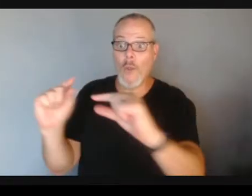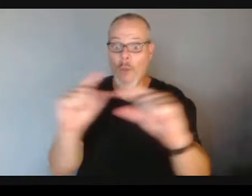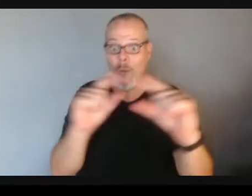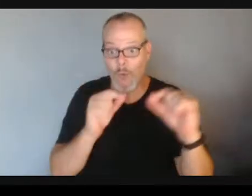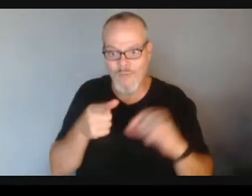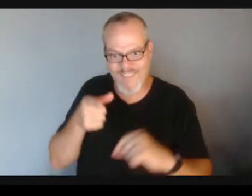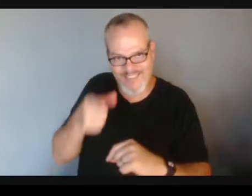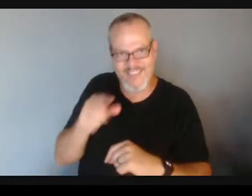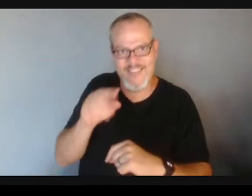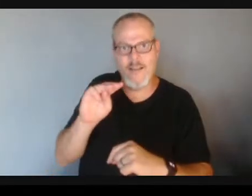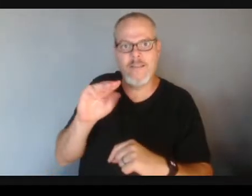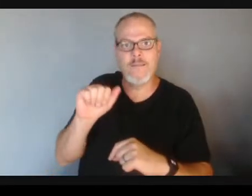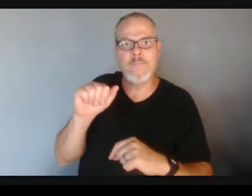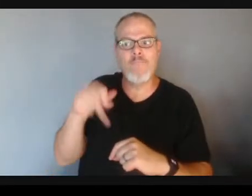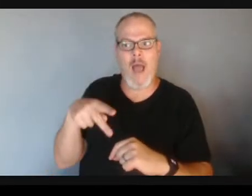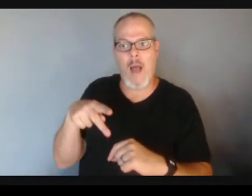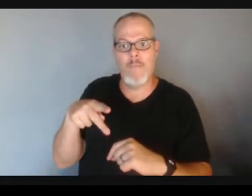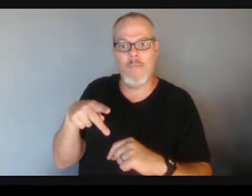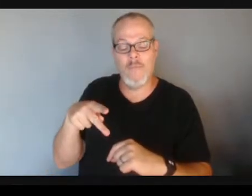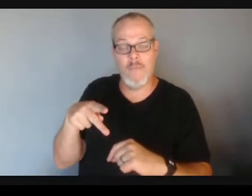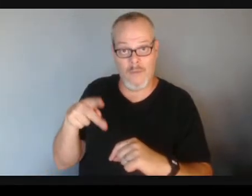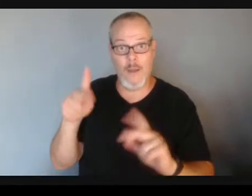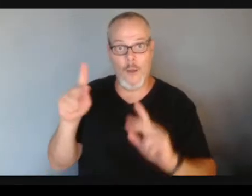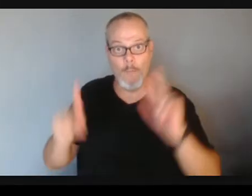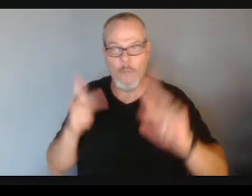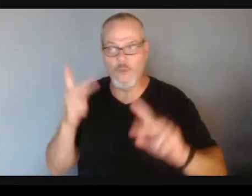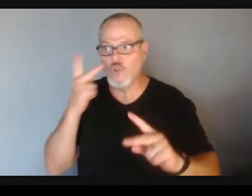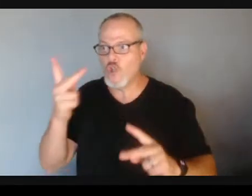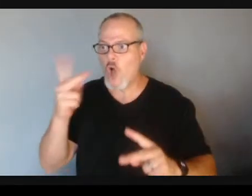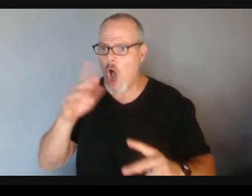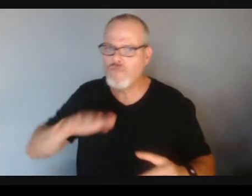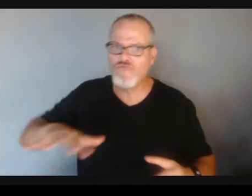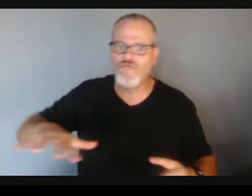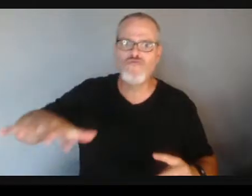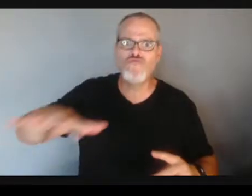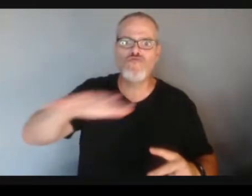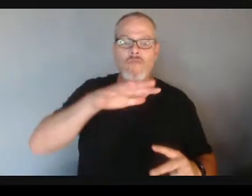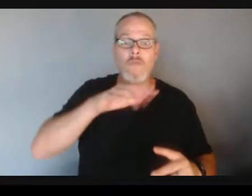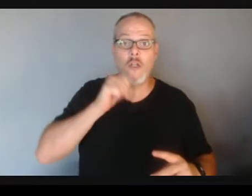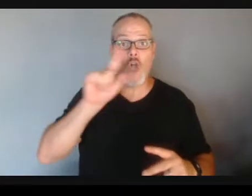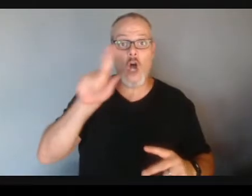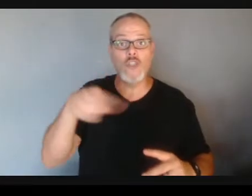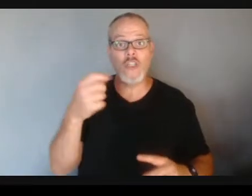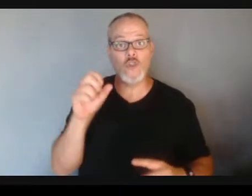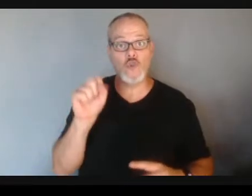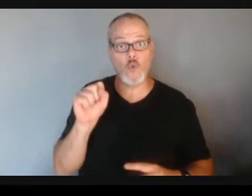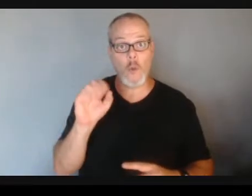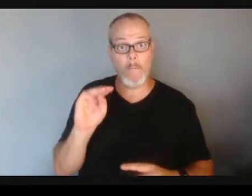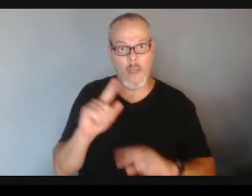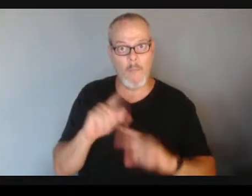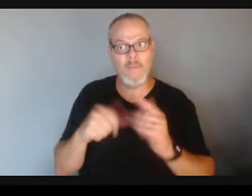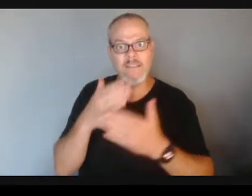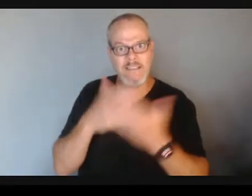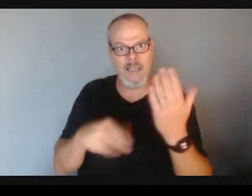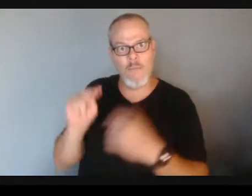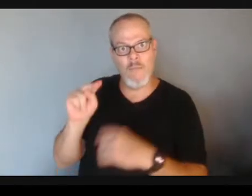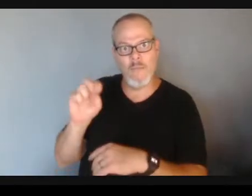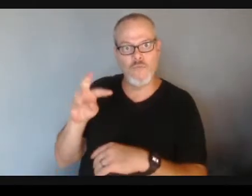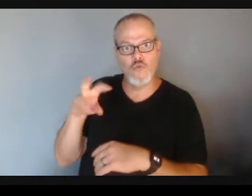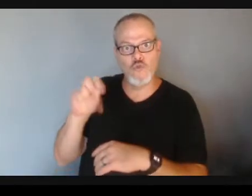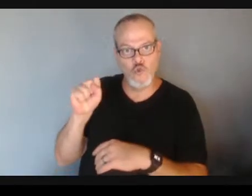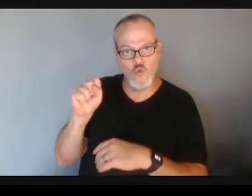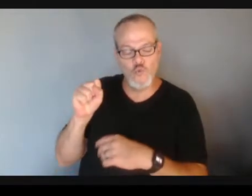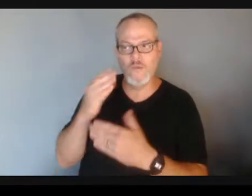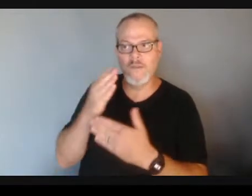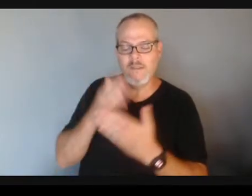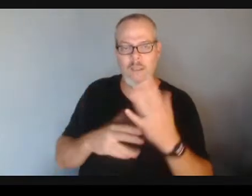map that was seen throughout, not just like social media, but by news stations, right? By